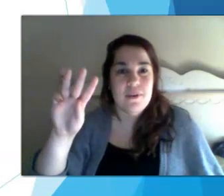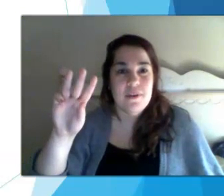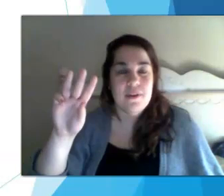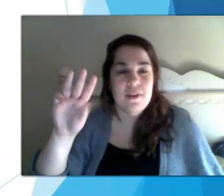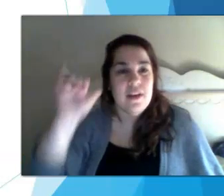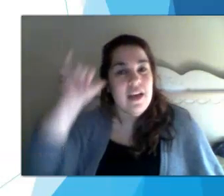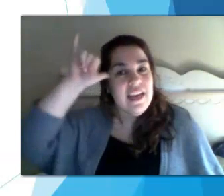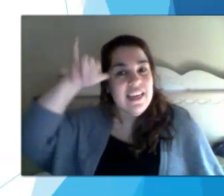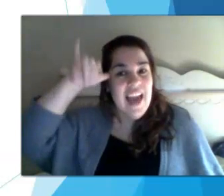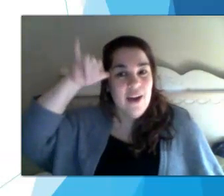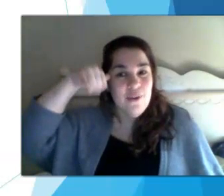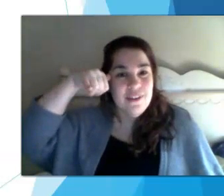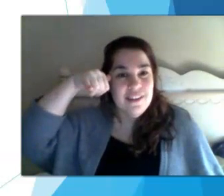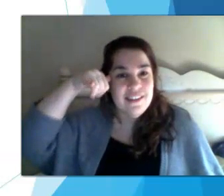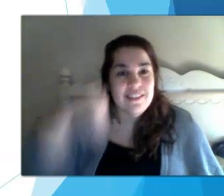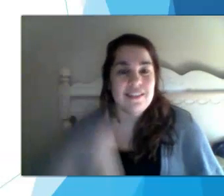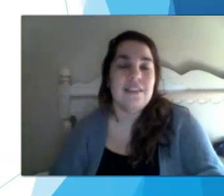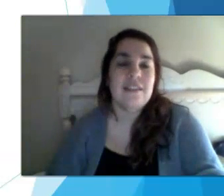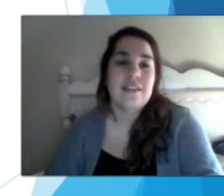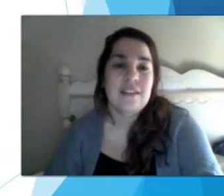Cow. Cow.